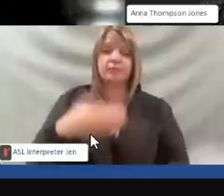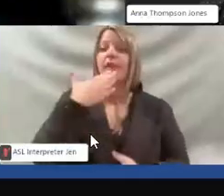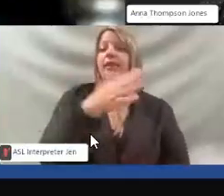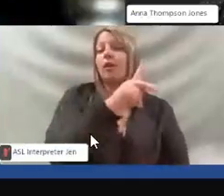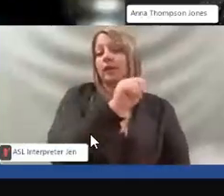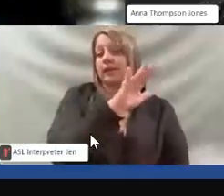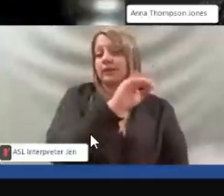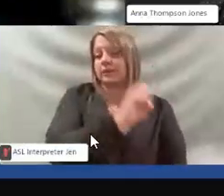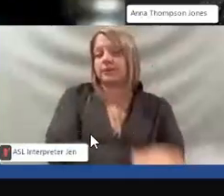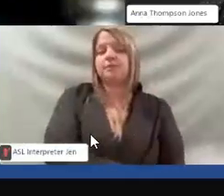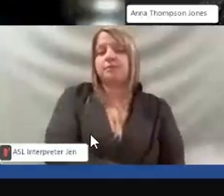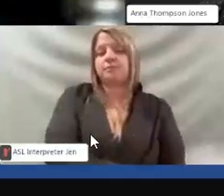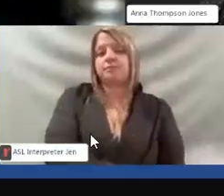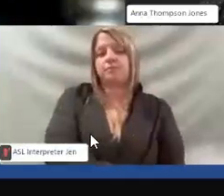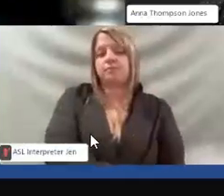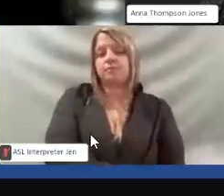Yes. all right.